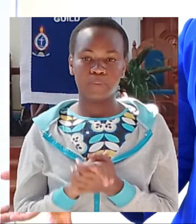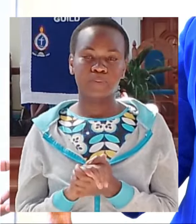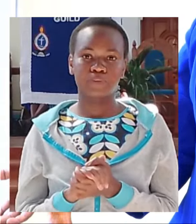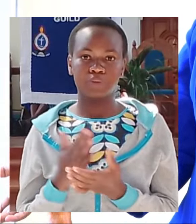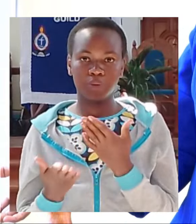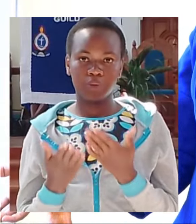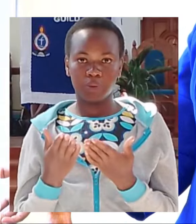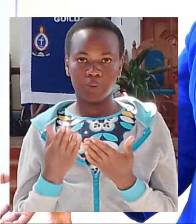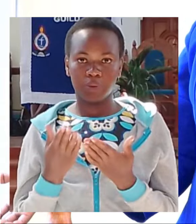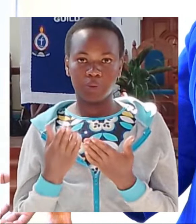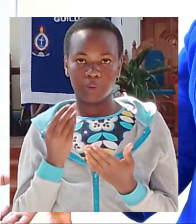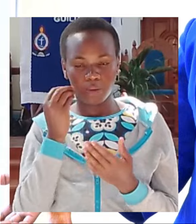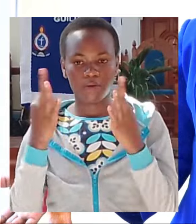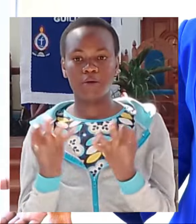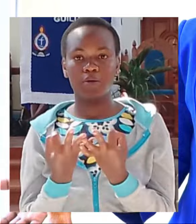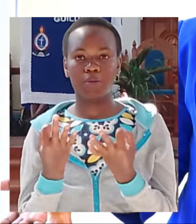maybe the family